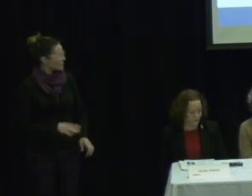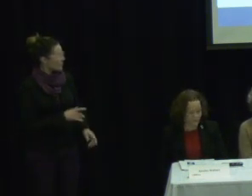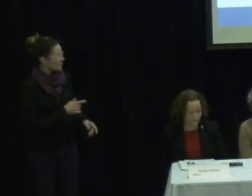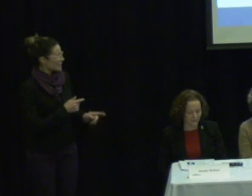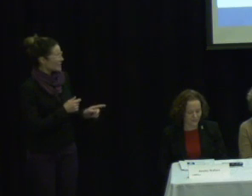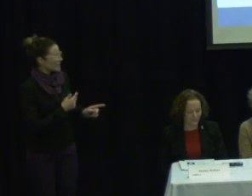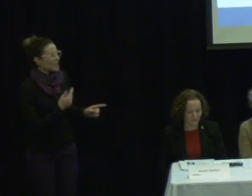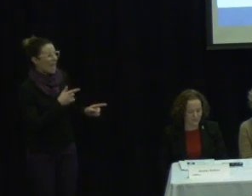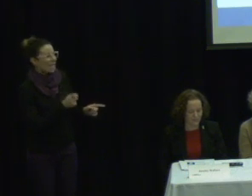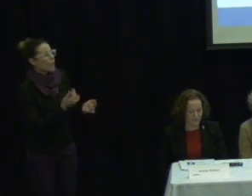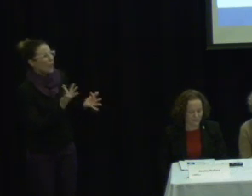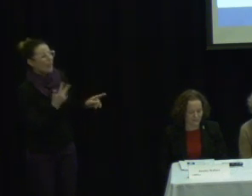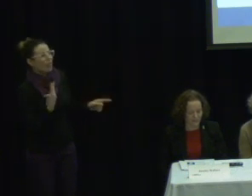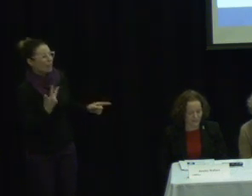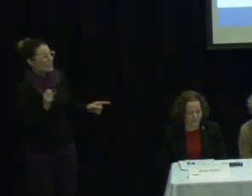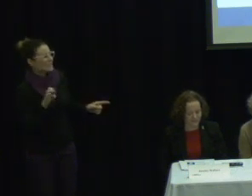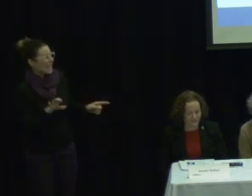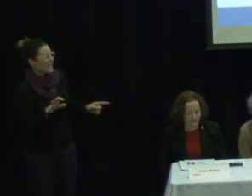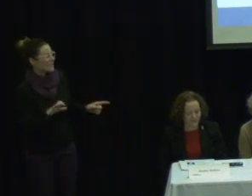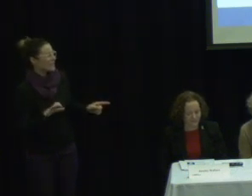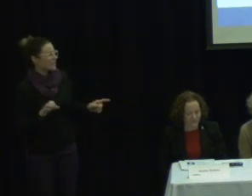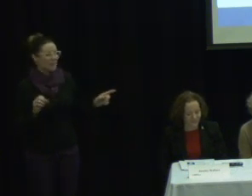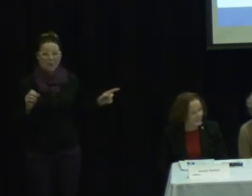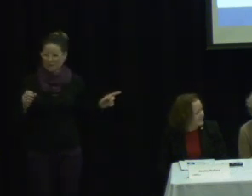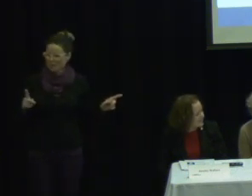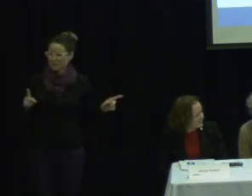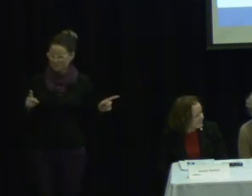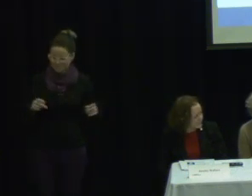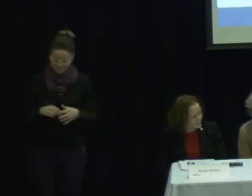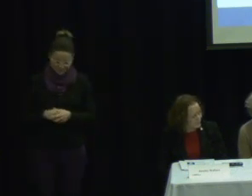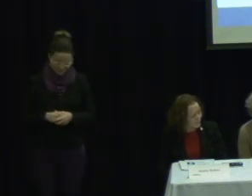It takes 3 seconds. Well, a lot of things take 3 seconds.